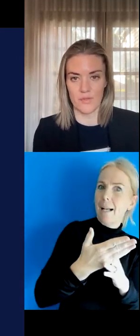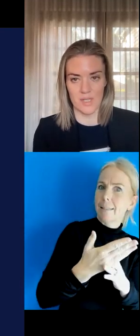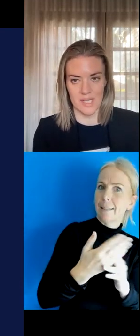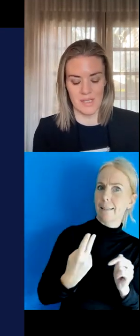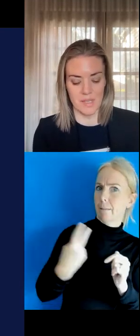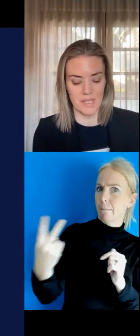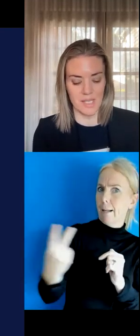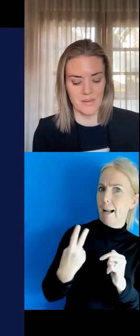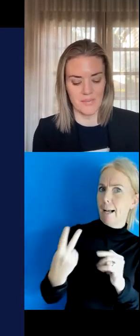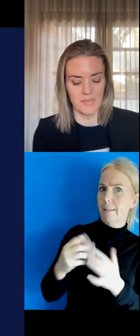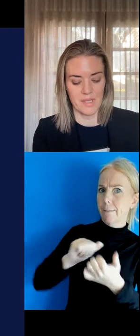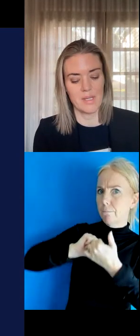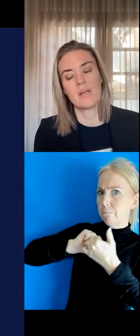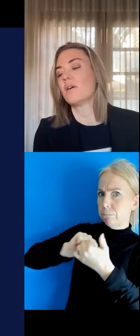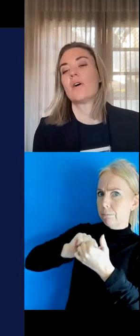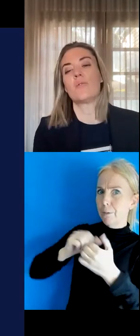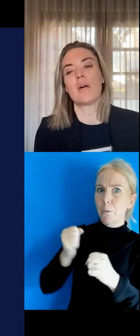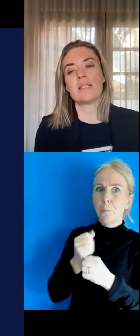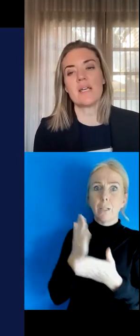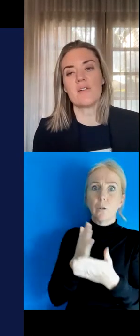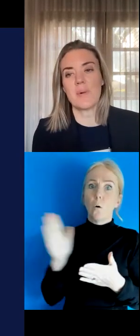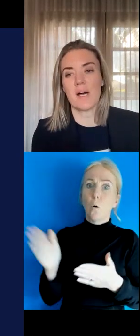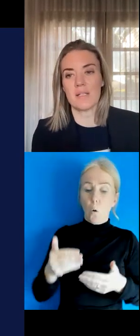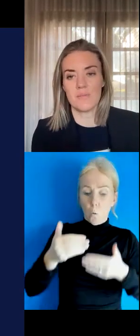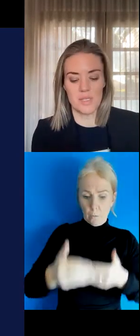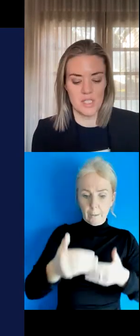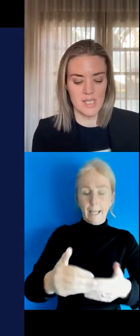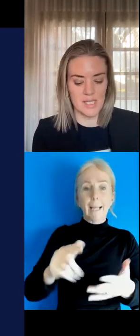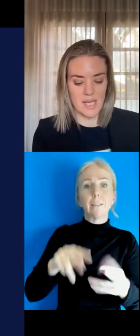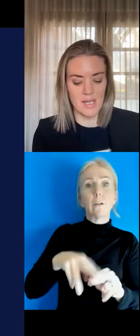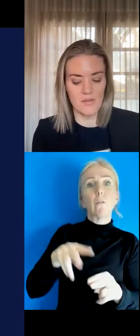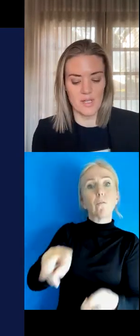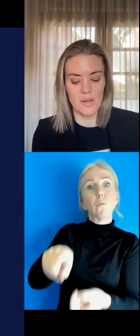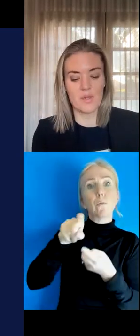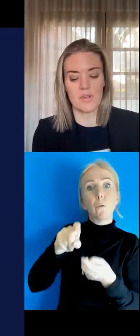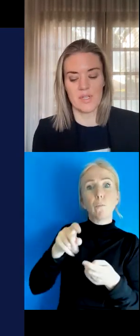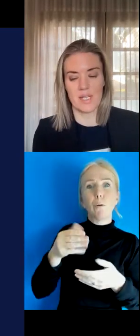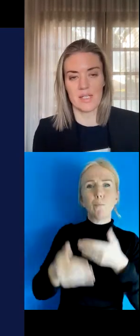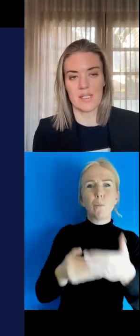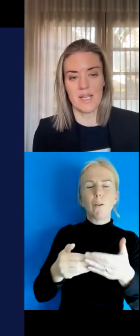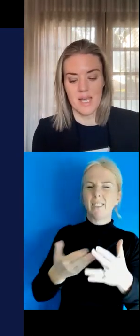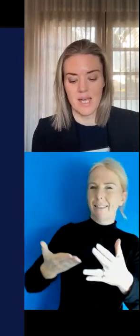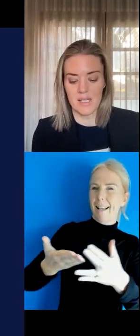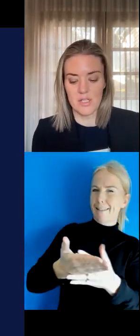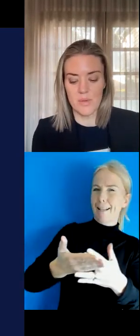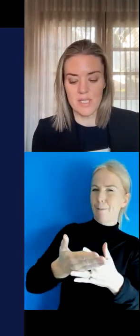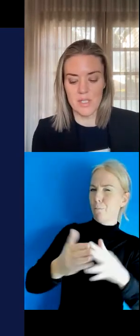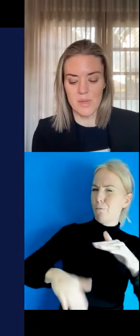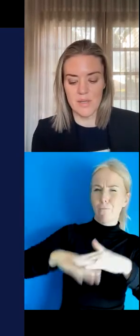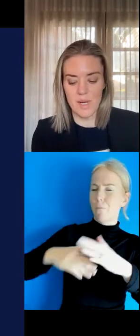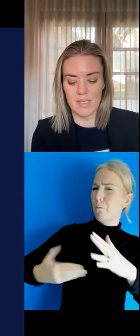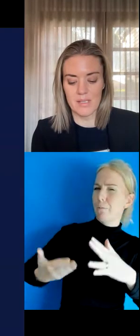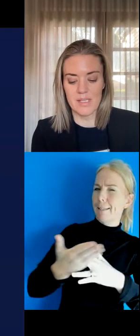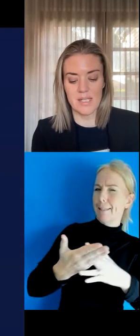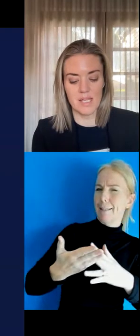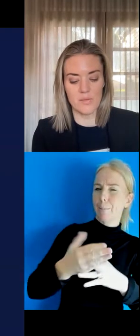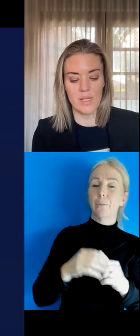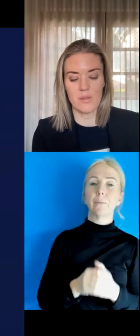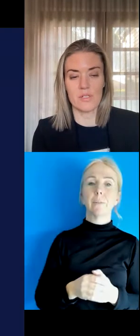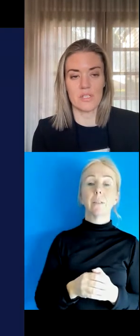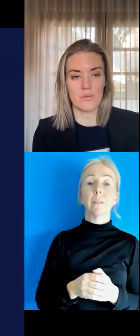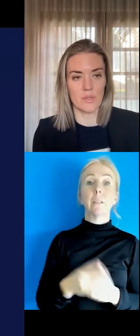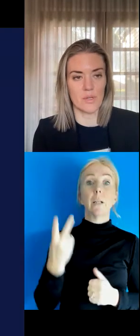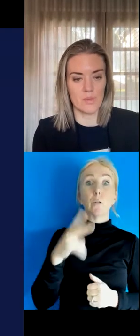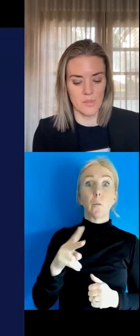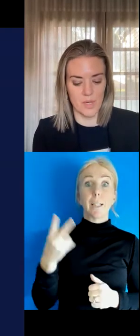has been reviewed for accessibility. Randstad have partnered with GSA for a number of years, and in 2021,